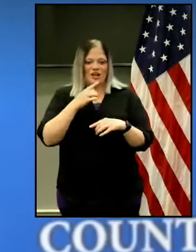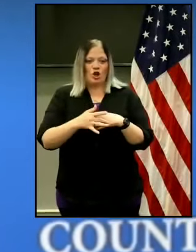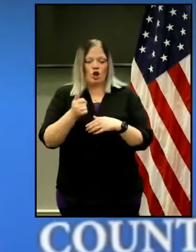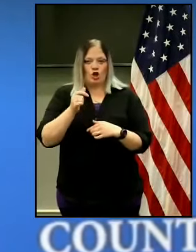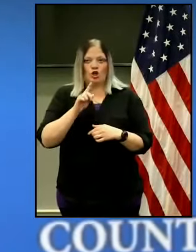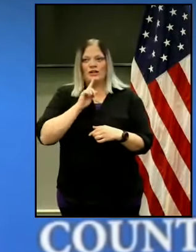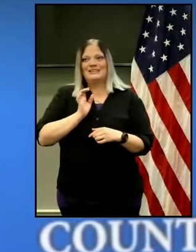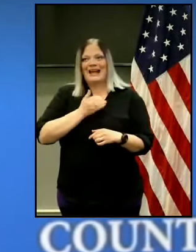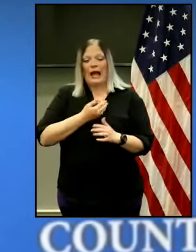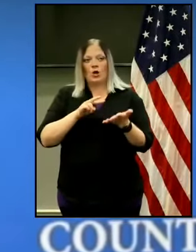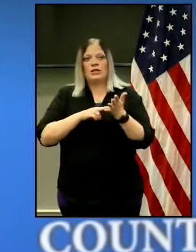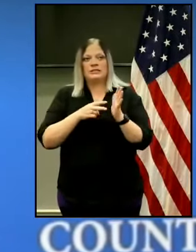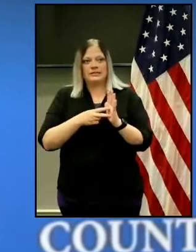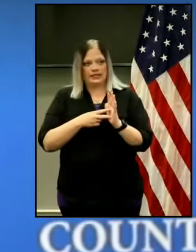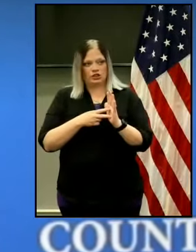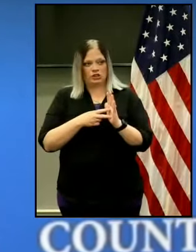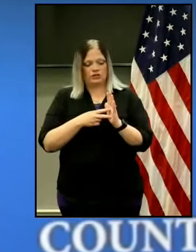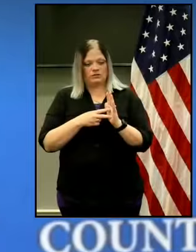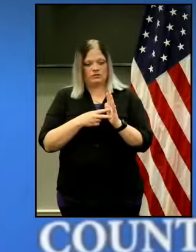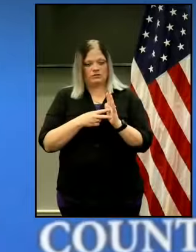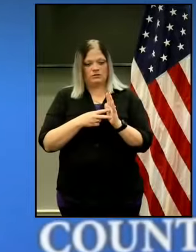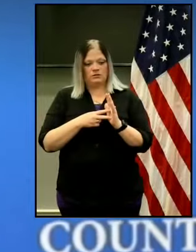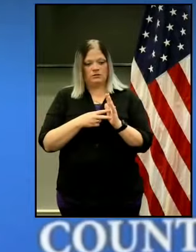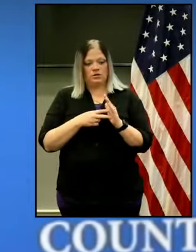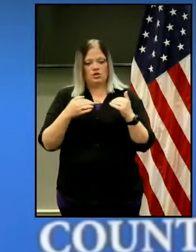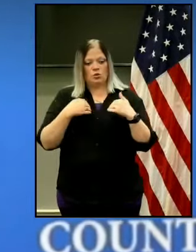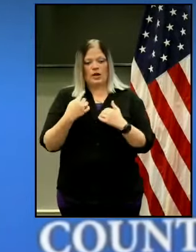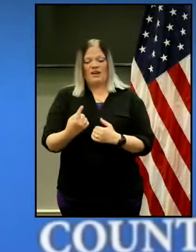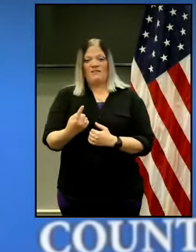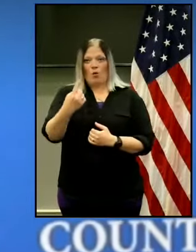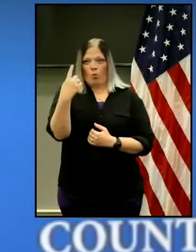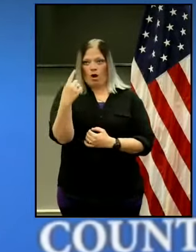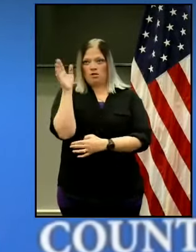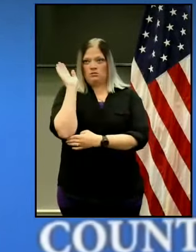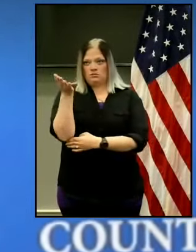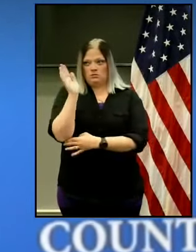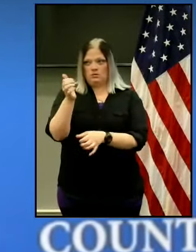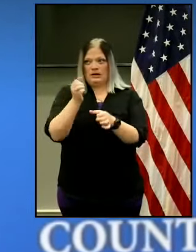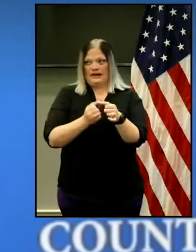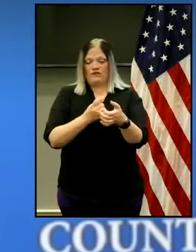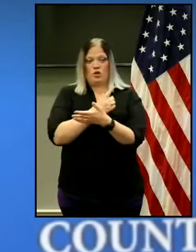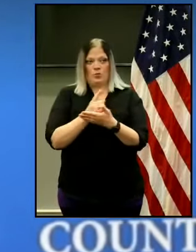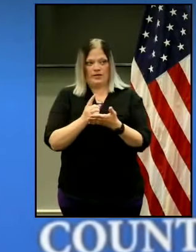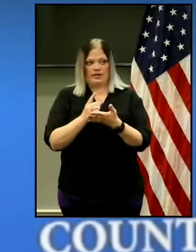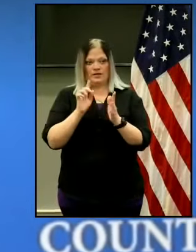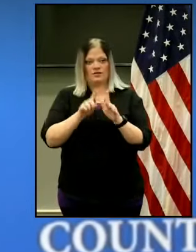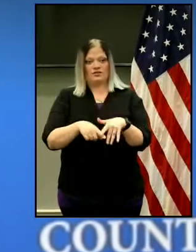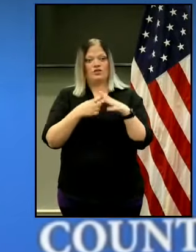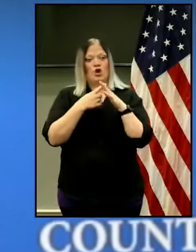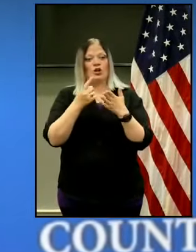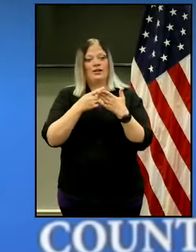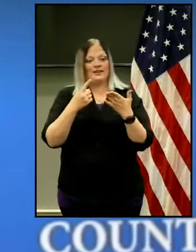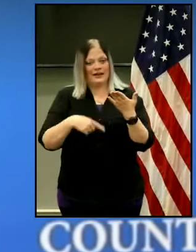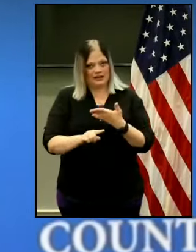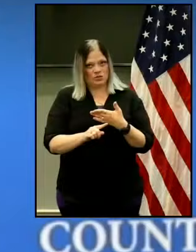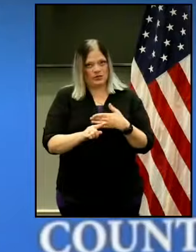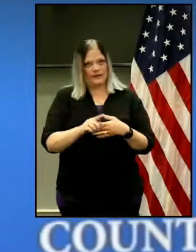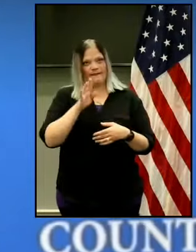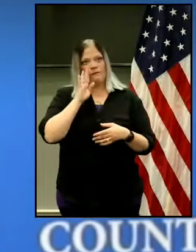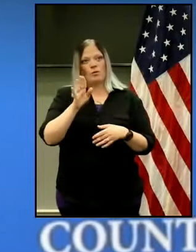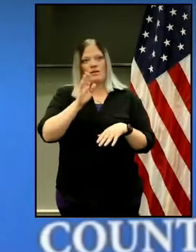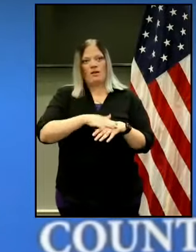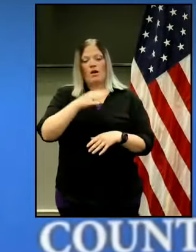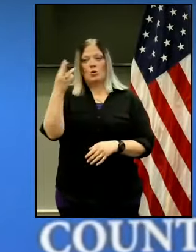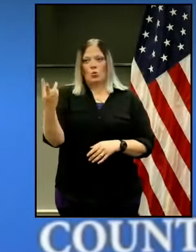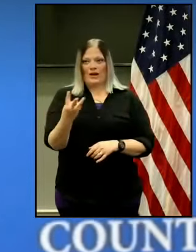is our intention to go to one briefing on COVID-19 a week, starting next week, which will be